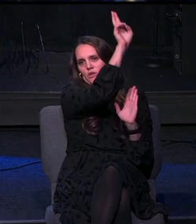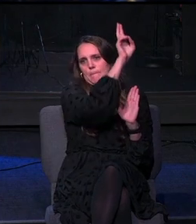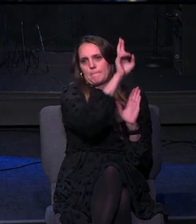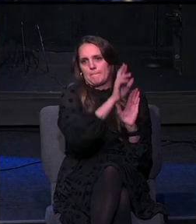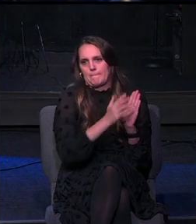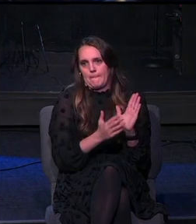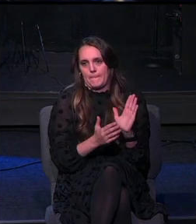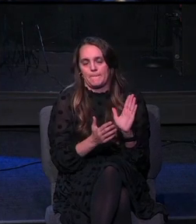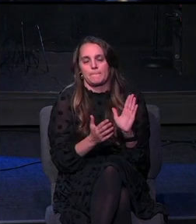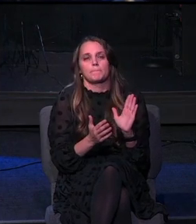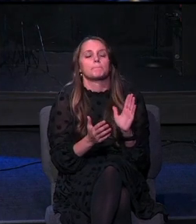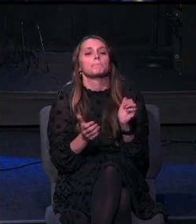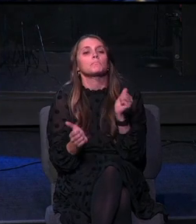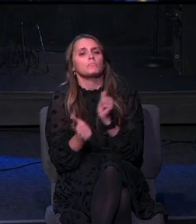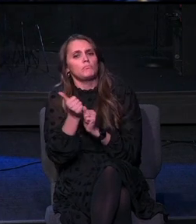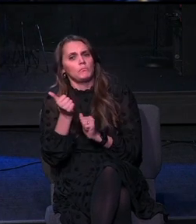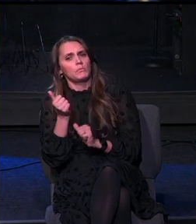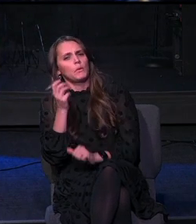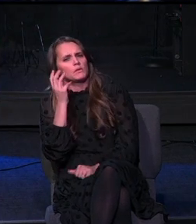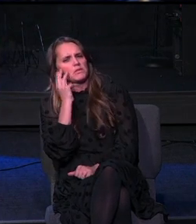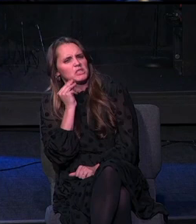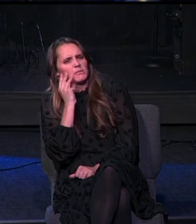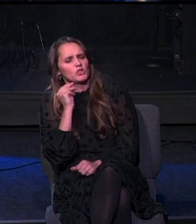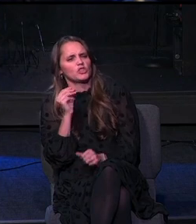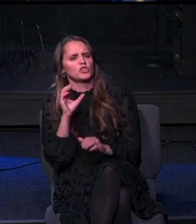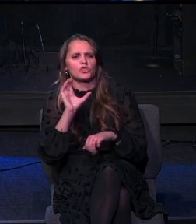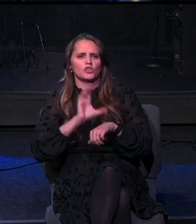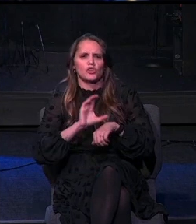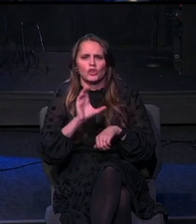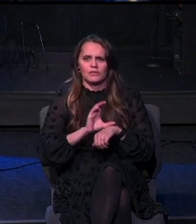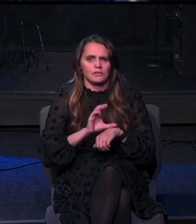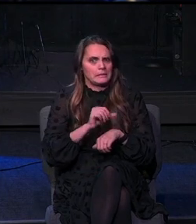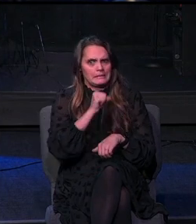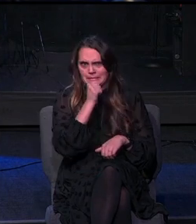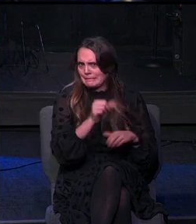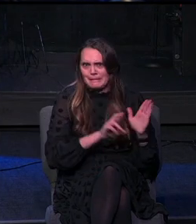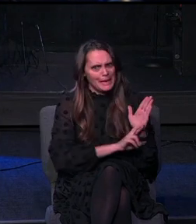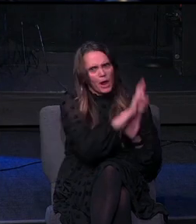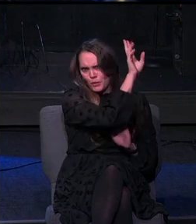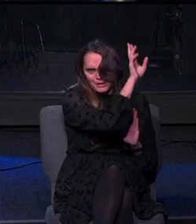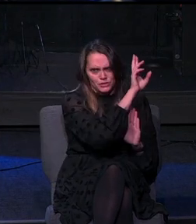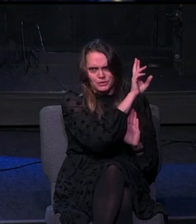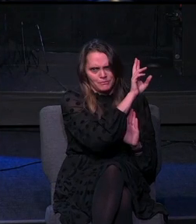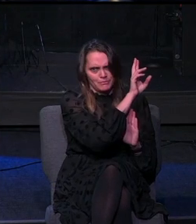And most of our experience of church is not a rocket ship.